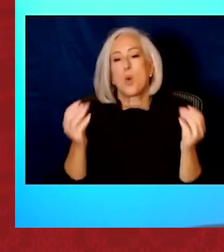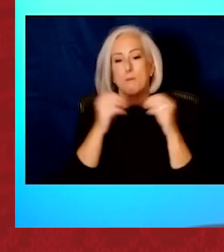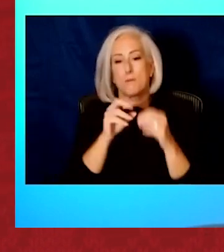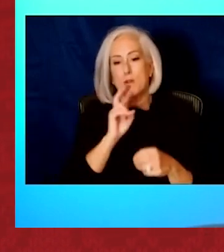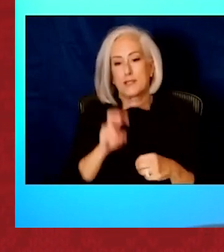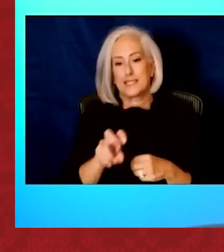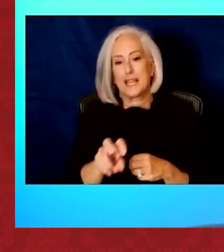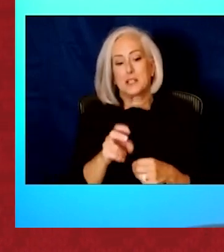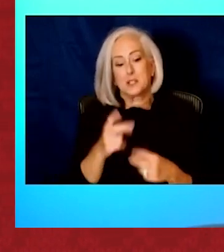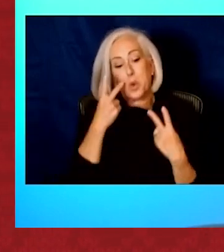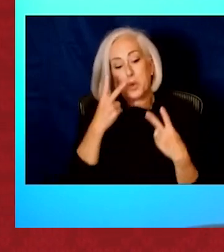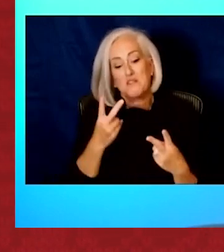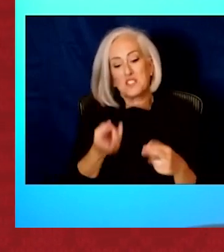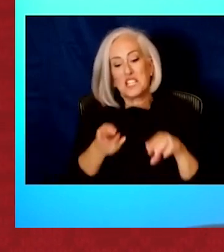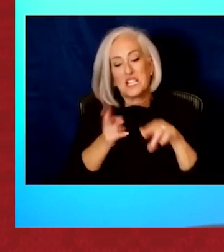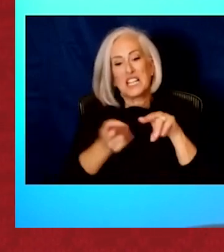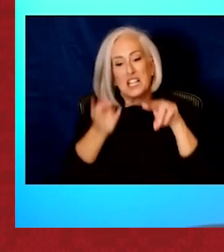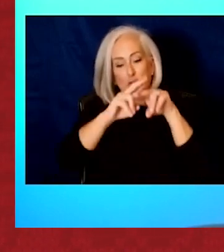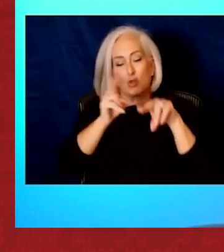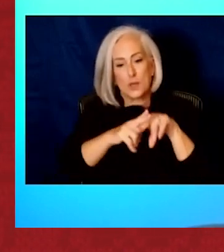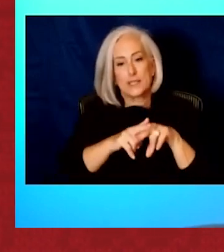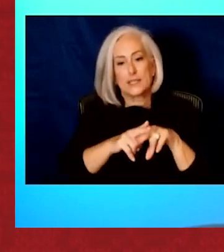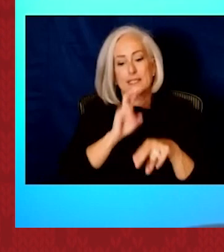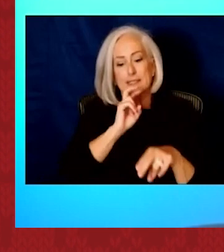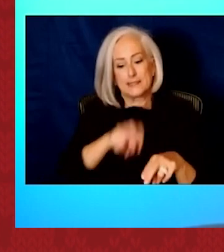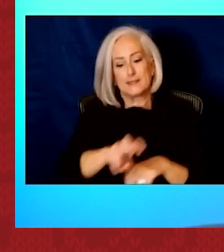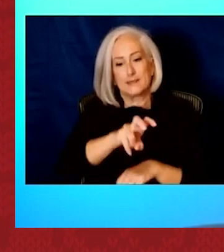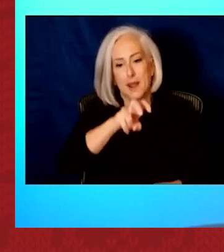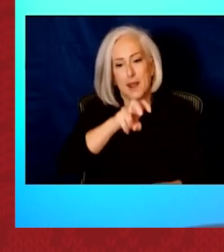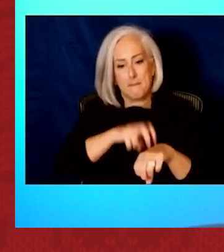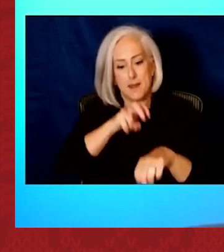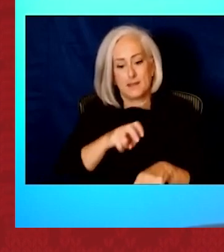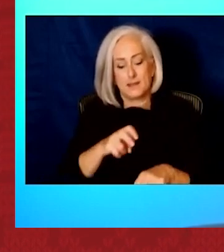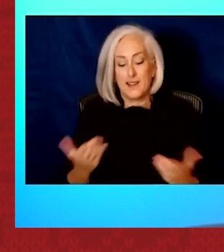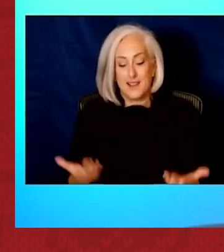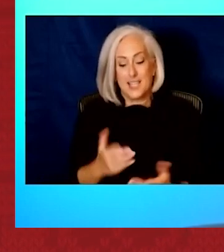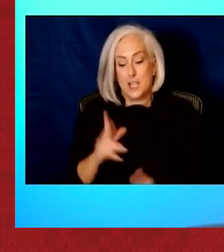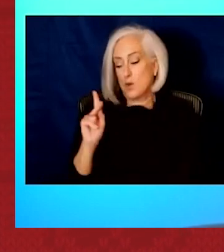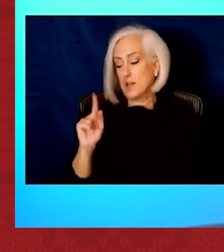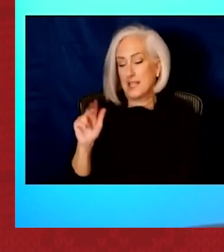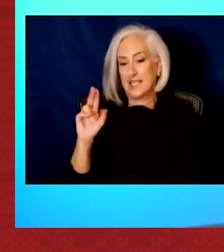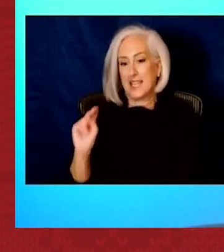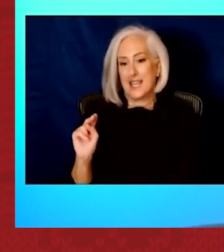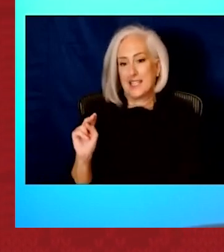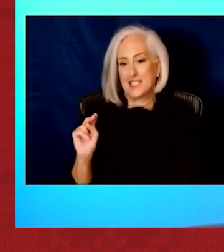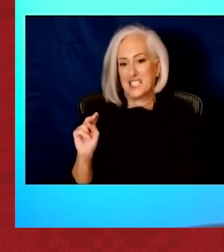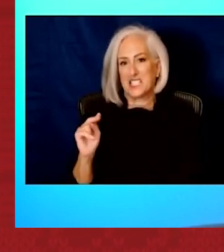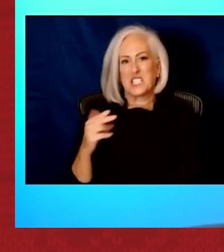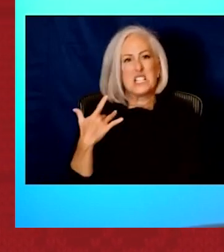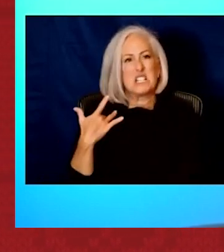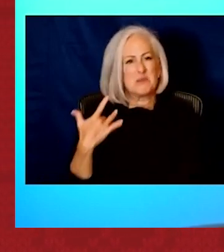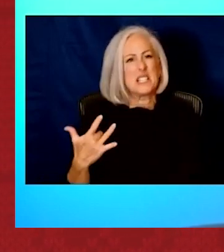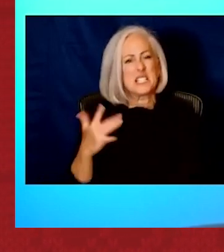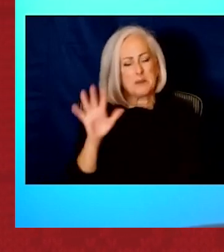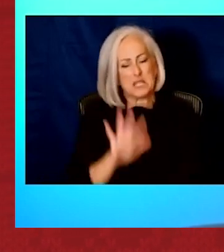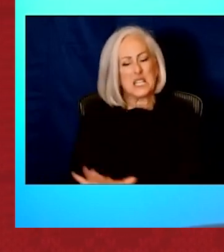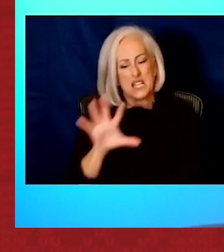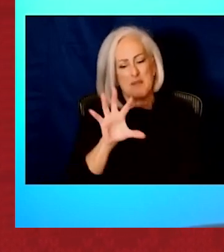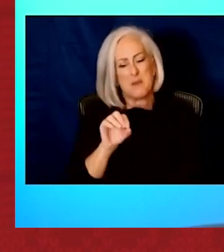general increases across the country in snake bites. But Kansas, we kind of stick fairly close around that 50 range or so. And